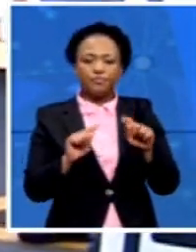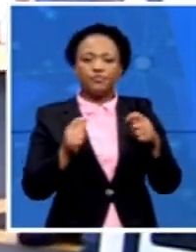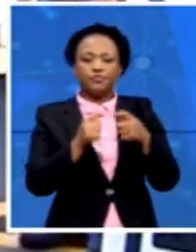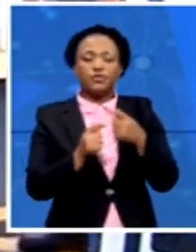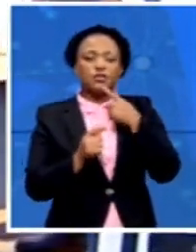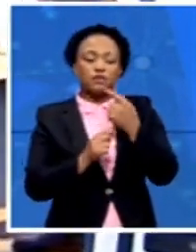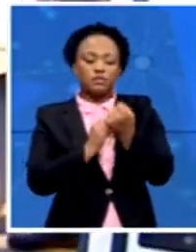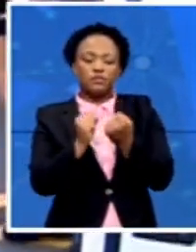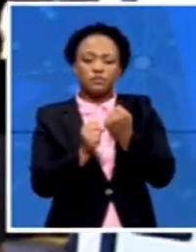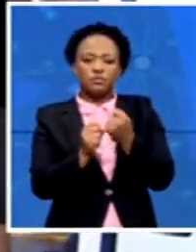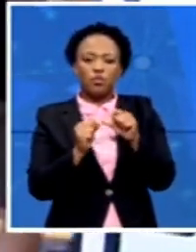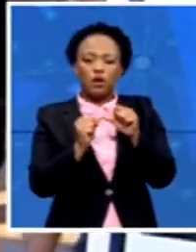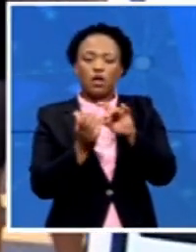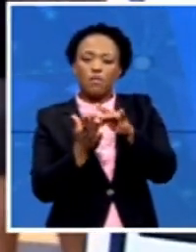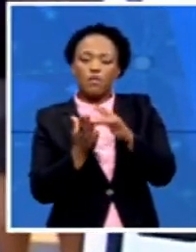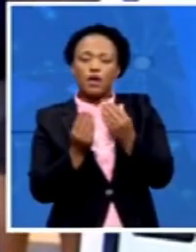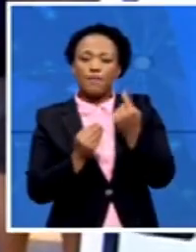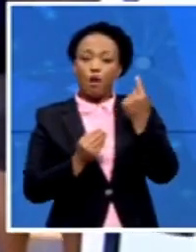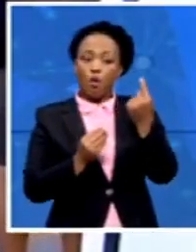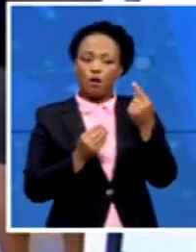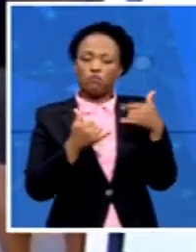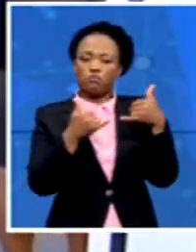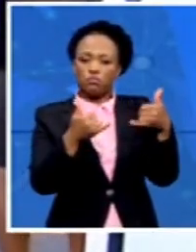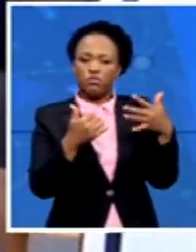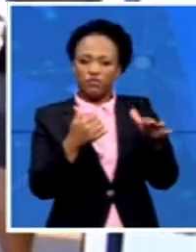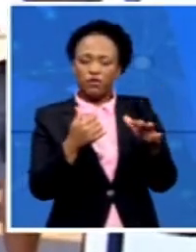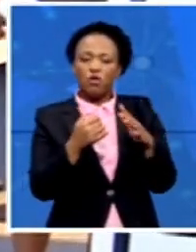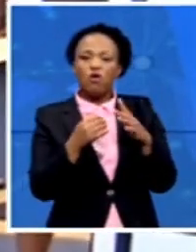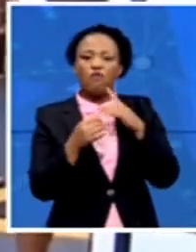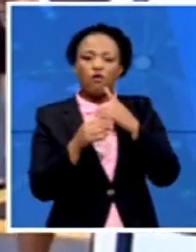continent as the number one when it comes to manufacturing solar cars. And with that, it's back to studio.